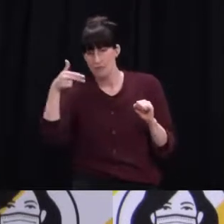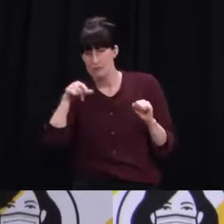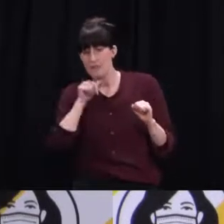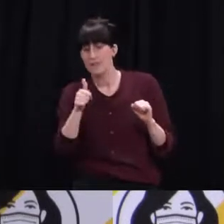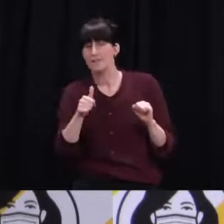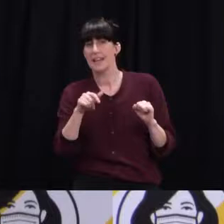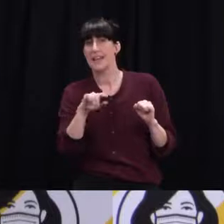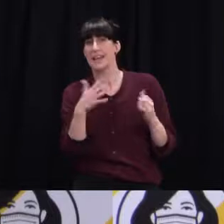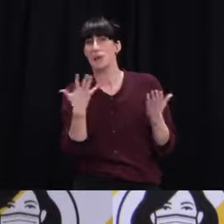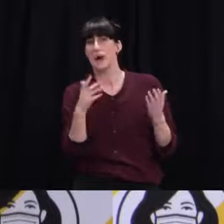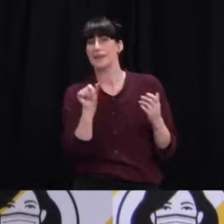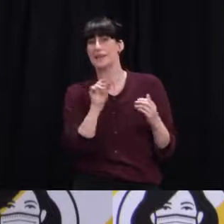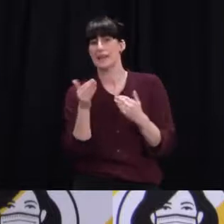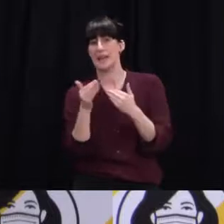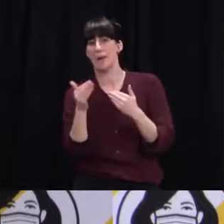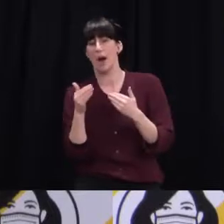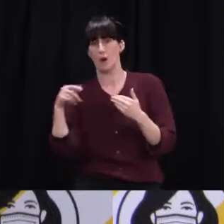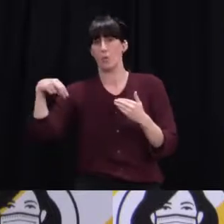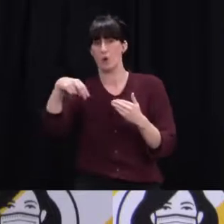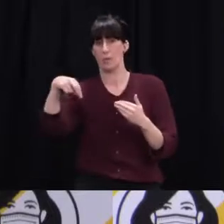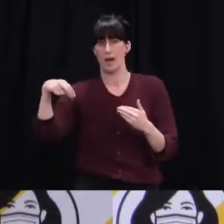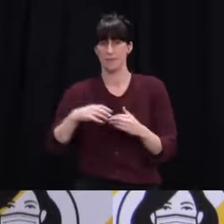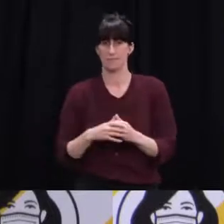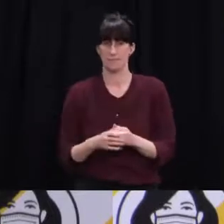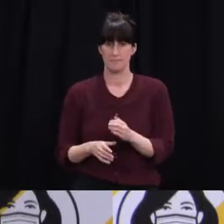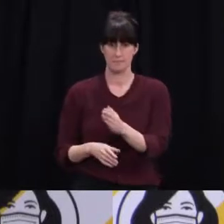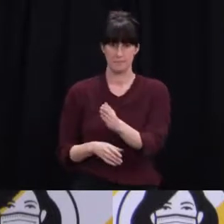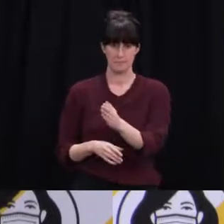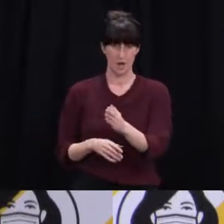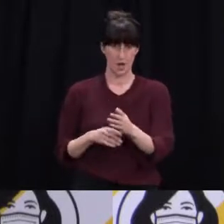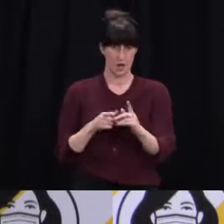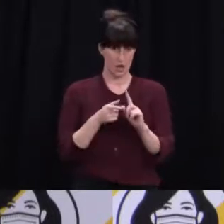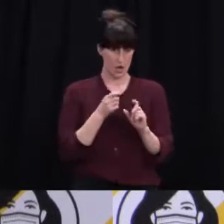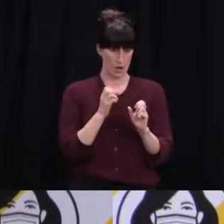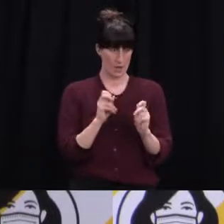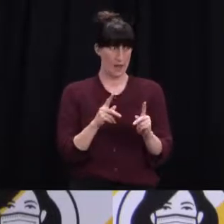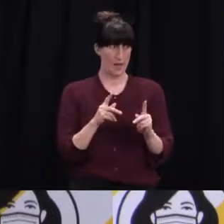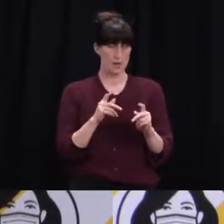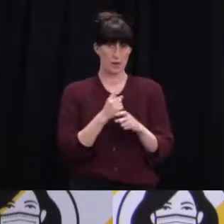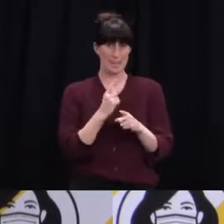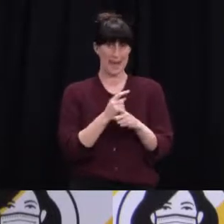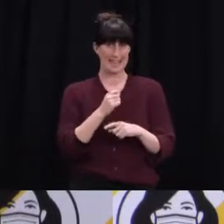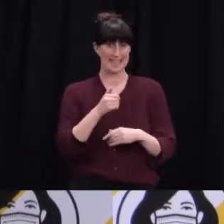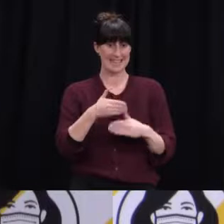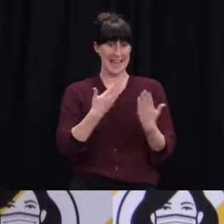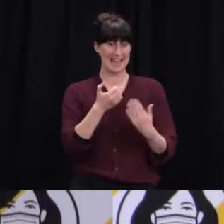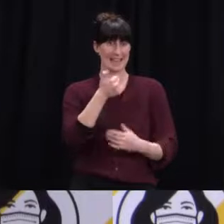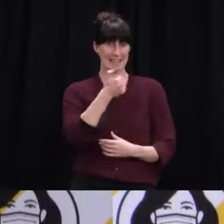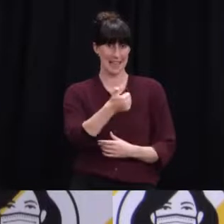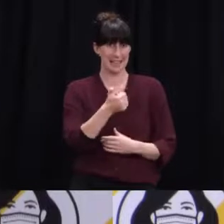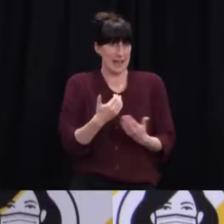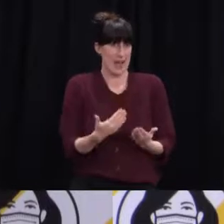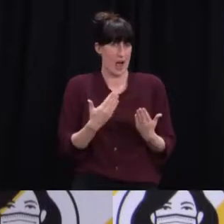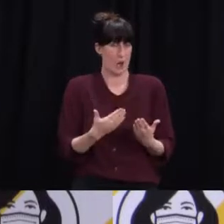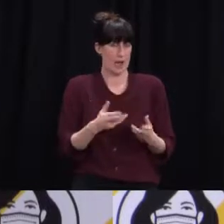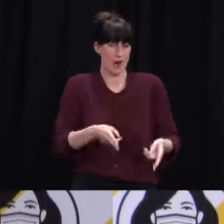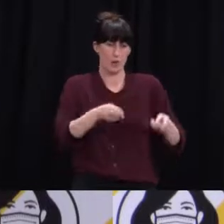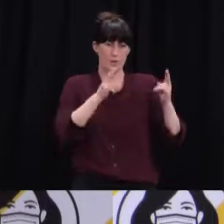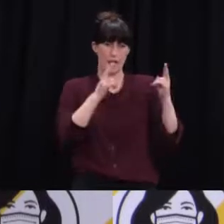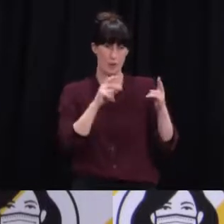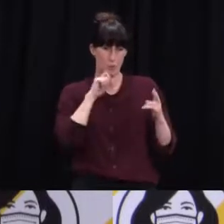the family from the room next door were exercising, whether there was anyone using that walkway. So lastly on that, given your announcement today that you are going to do